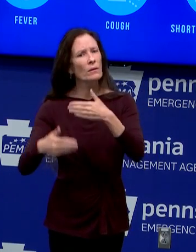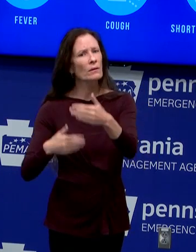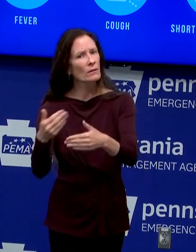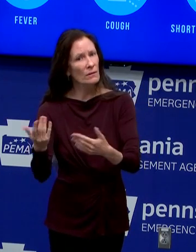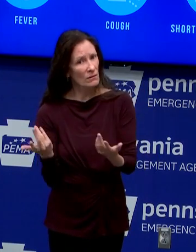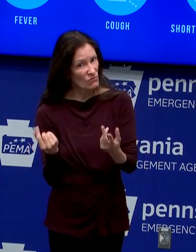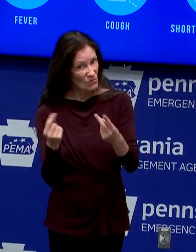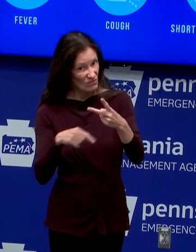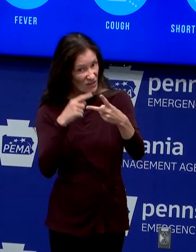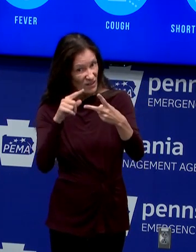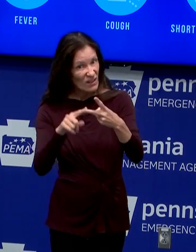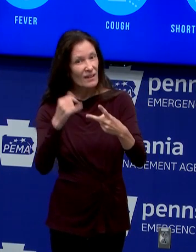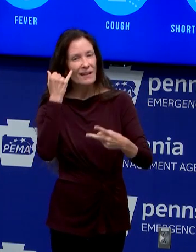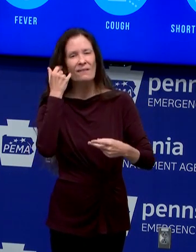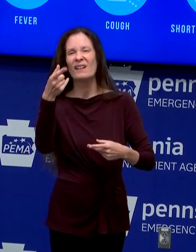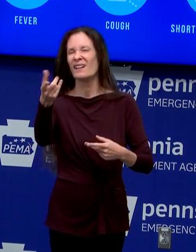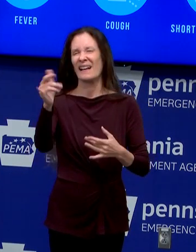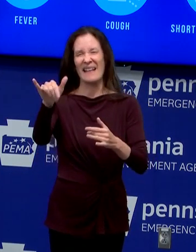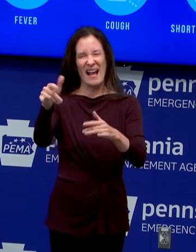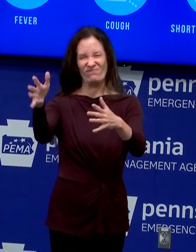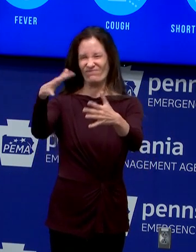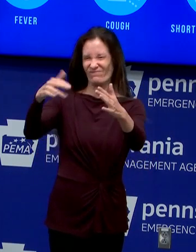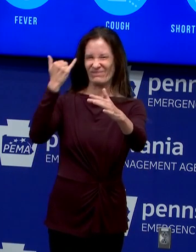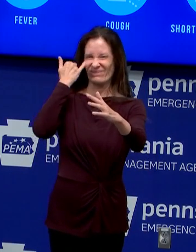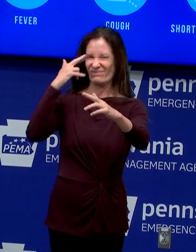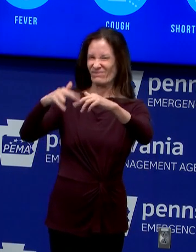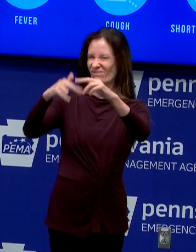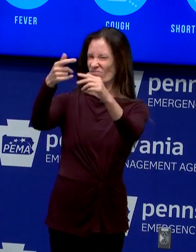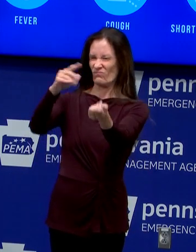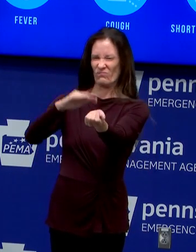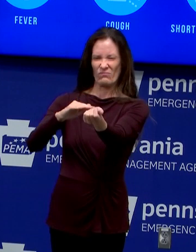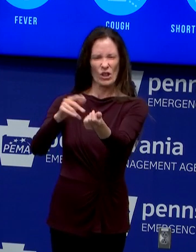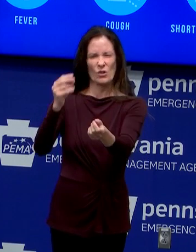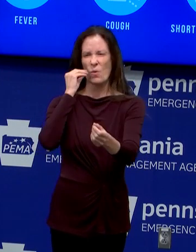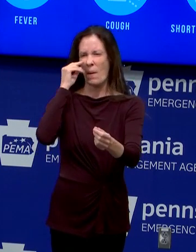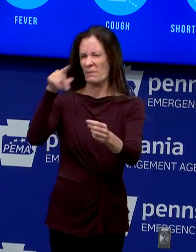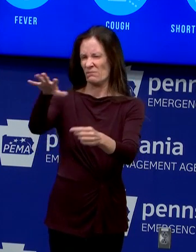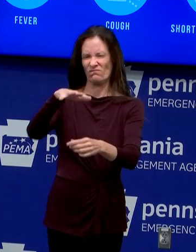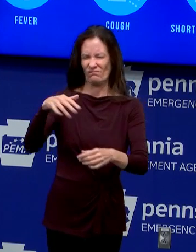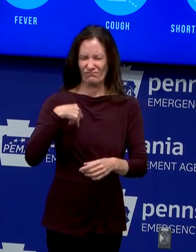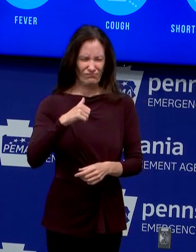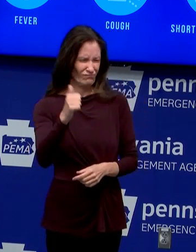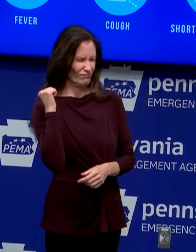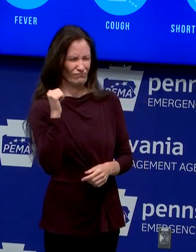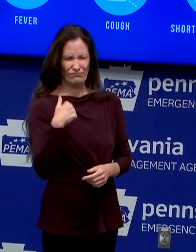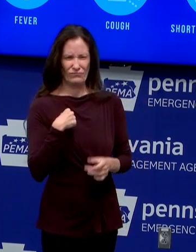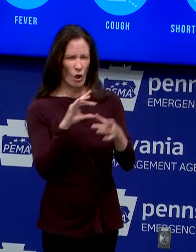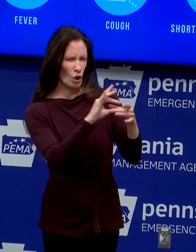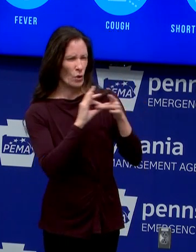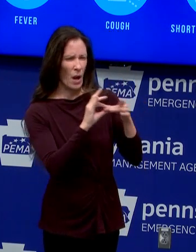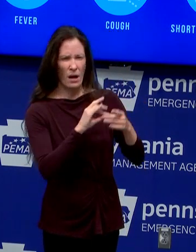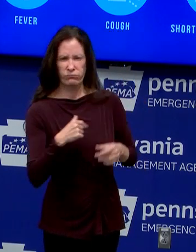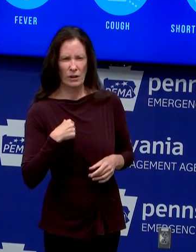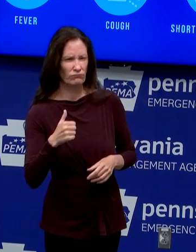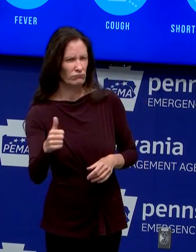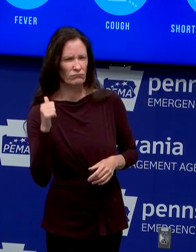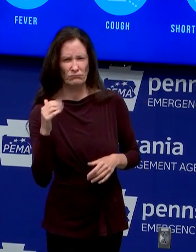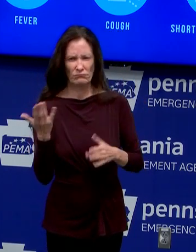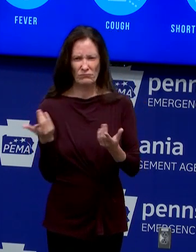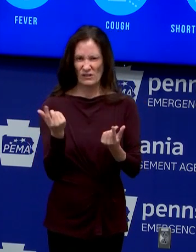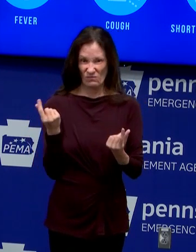demonstrated that it is unwilling or unable to achieve compliance, such as would convince a reasonable person that any